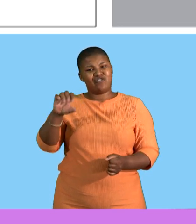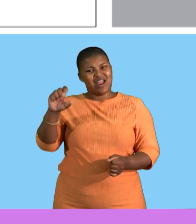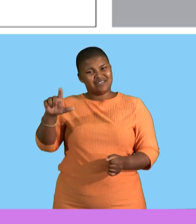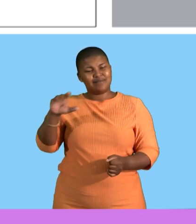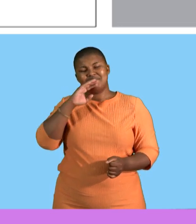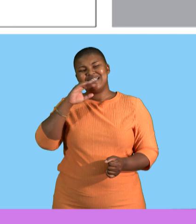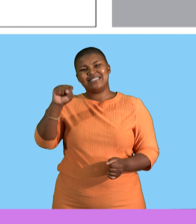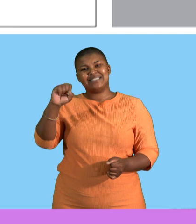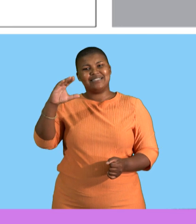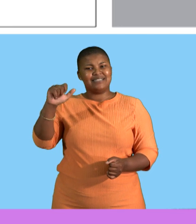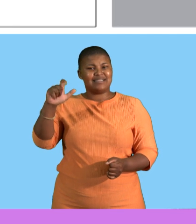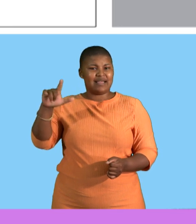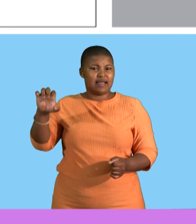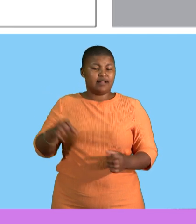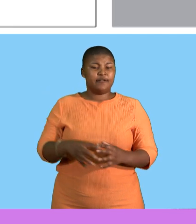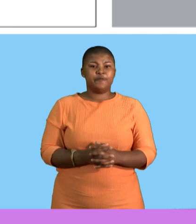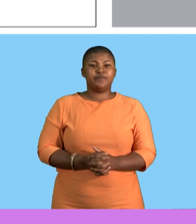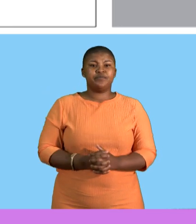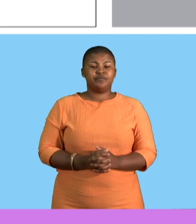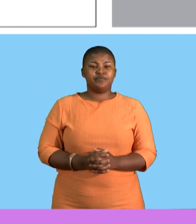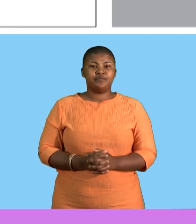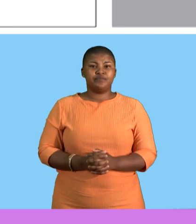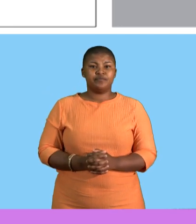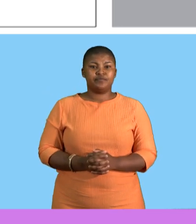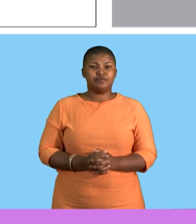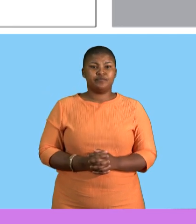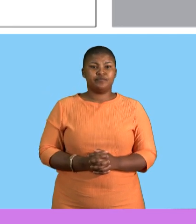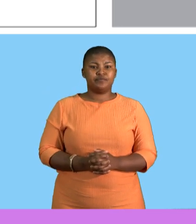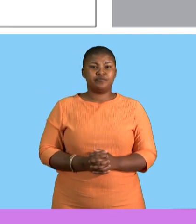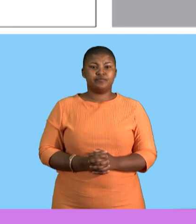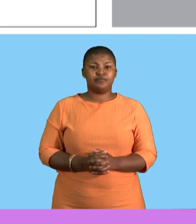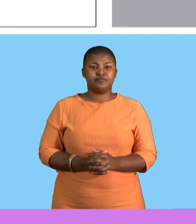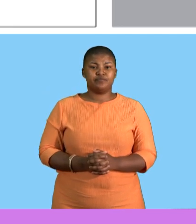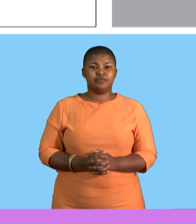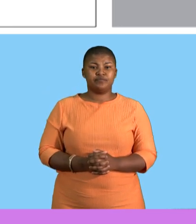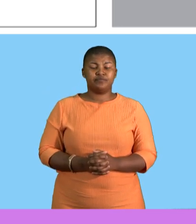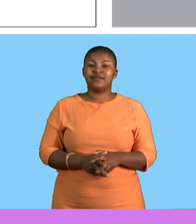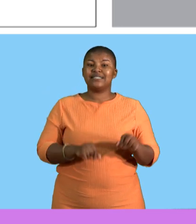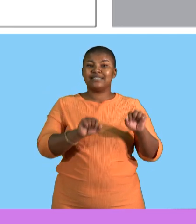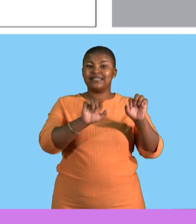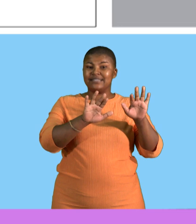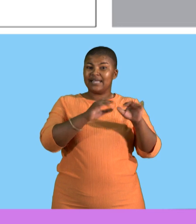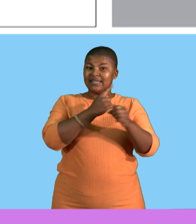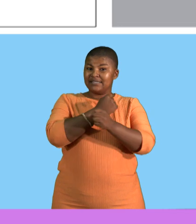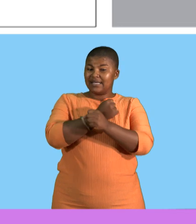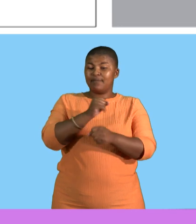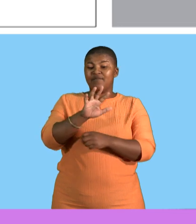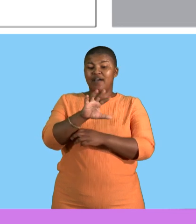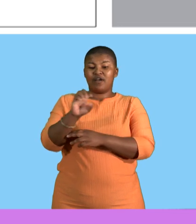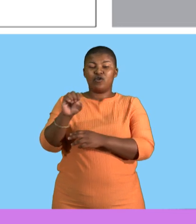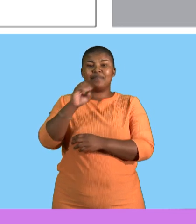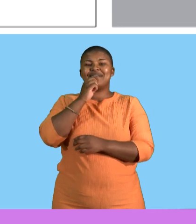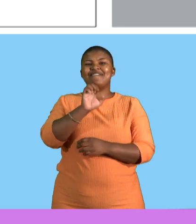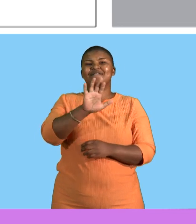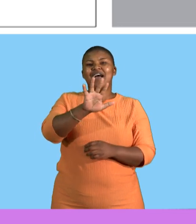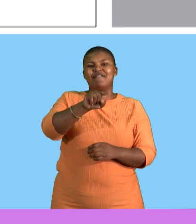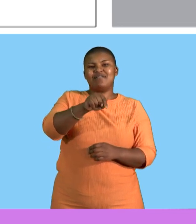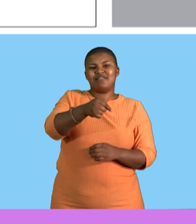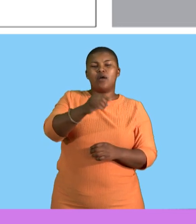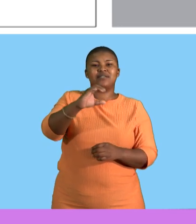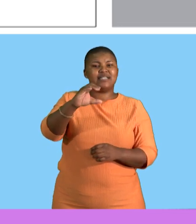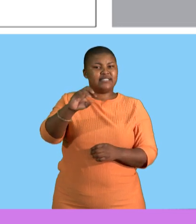So therefore, it's 10 times 500, that is then 5,000 centimeters,